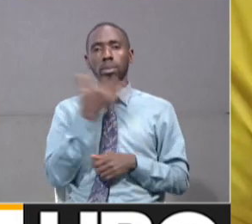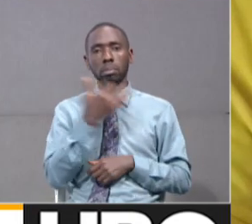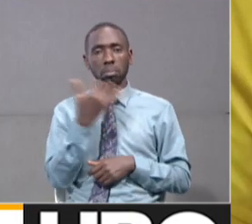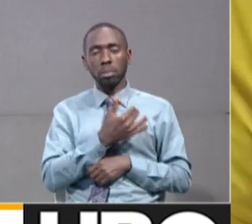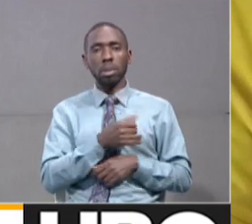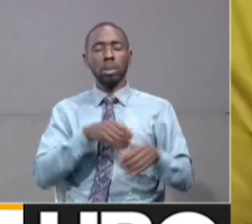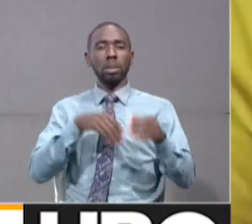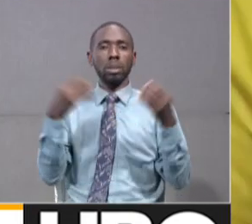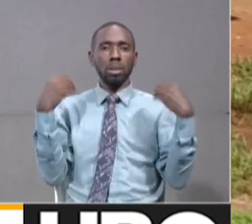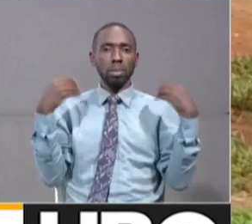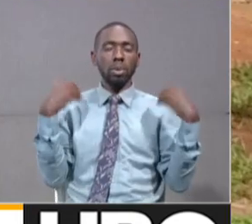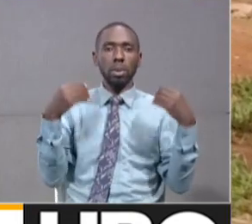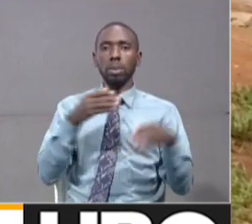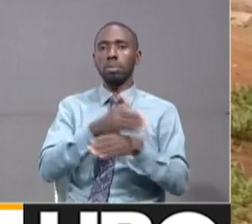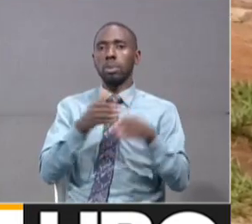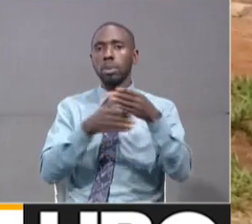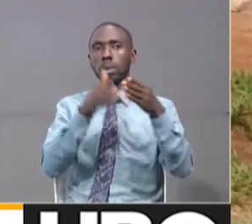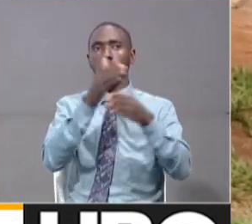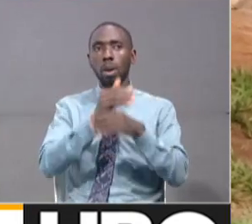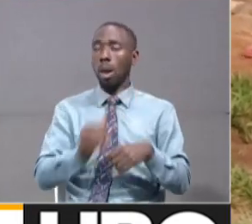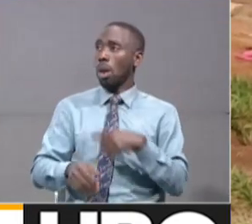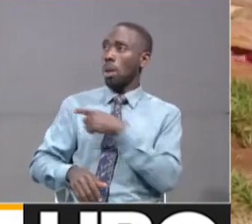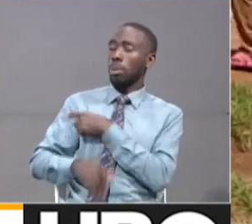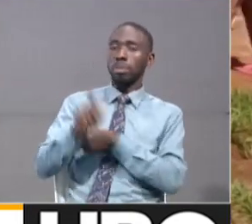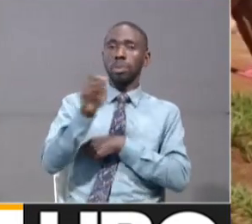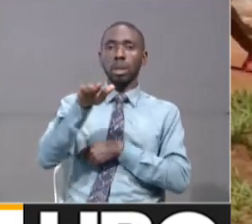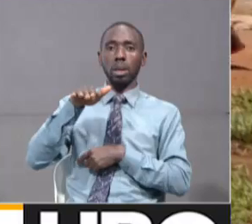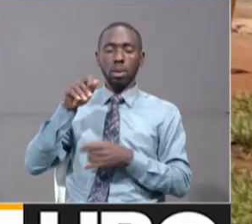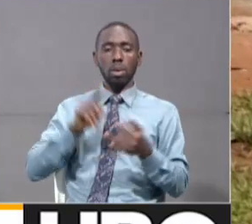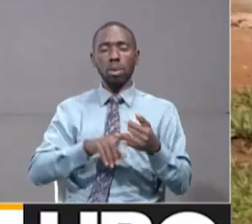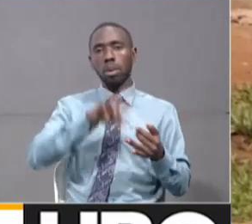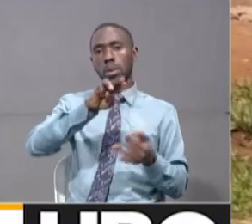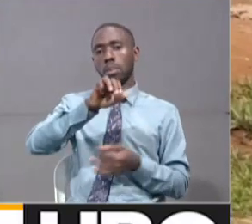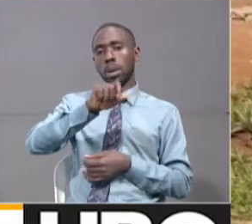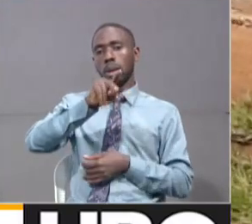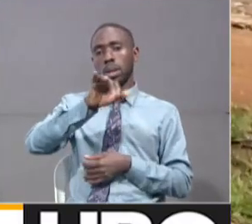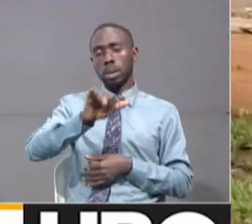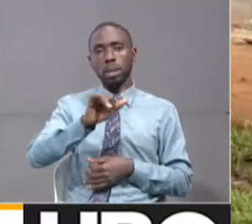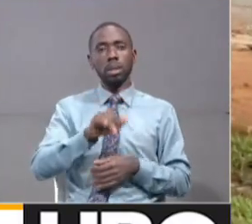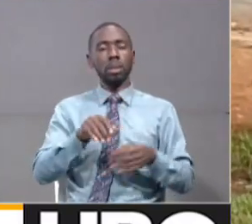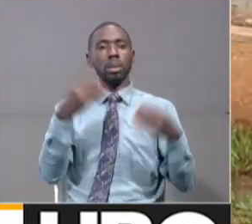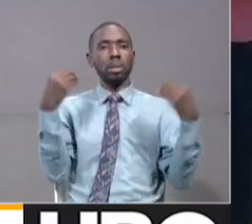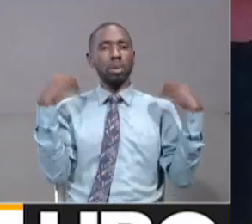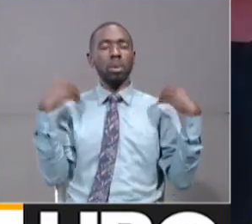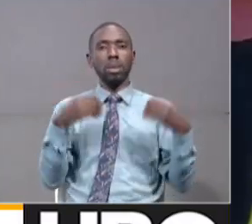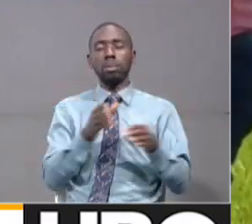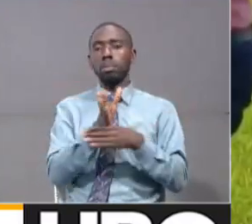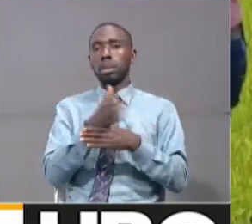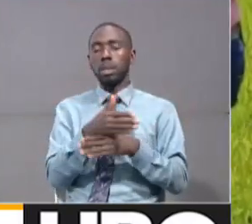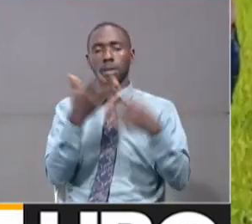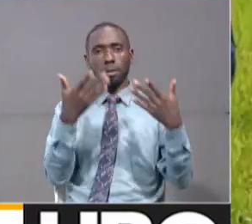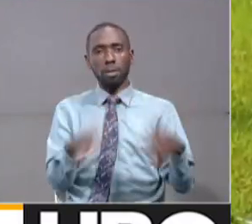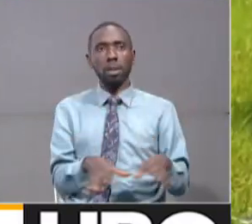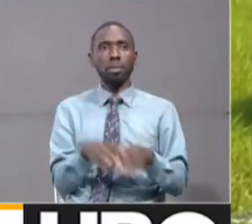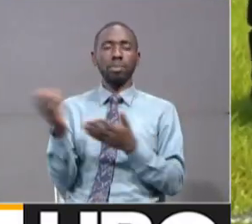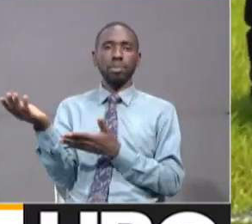sub-region. Speaking in Terego, Yambe and Madi Okoro districts, Sports Minister Peter Ogwang received these